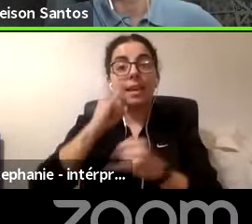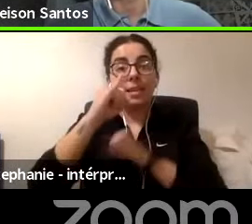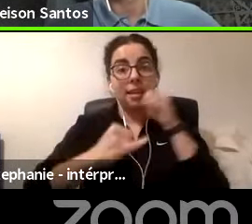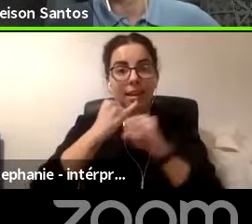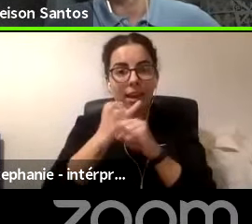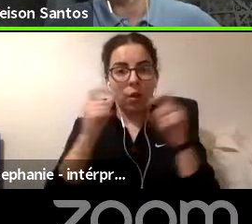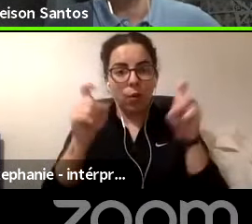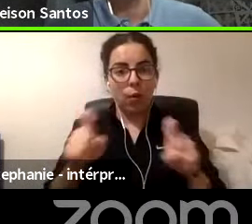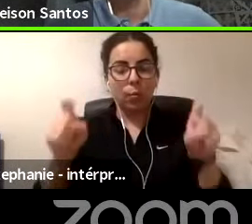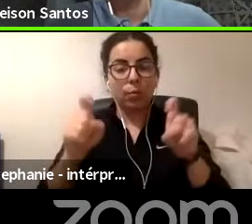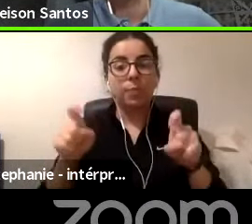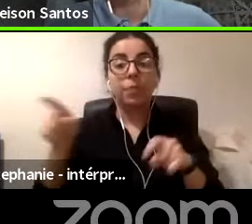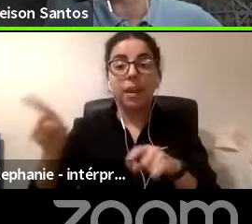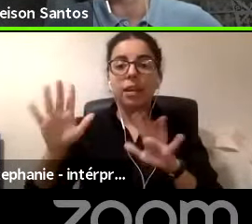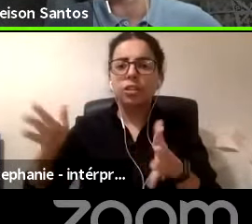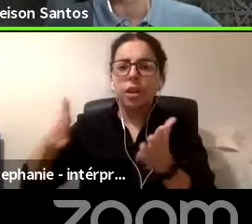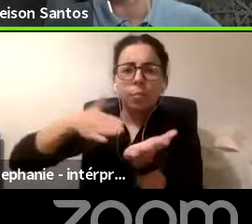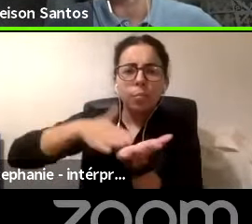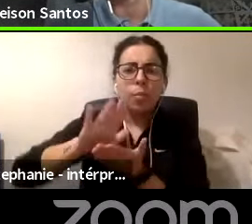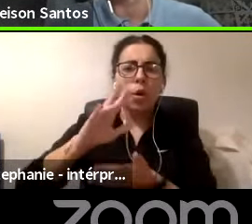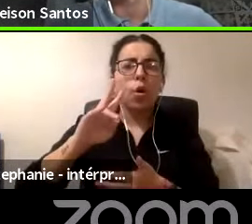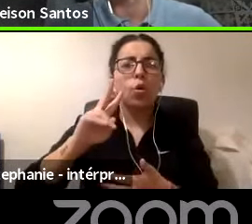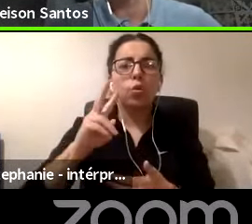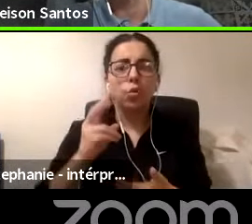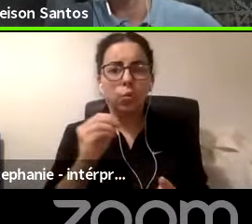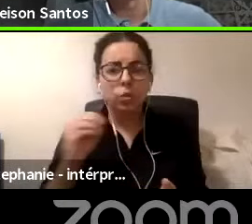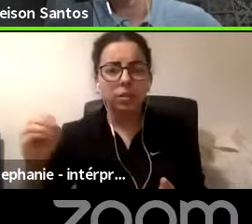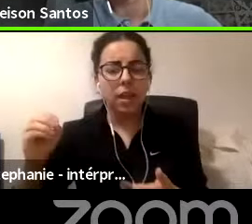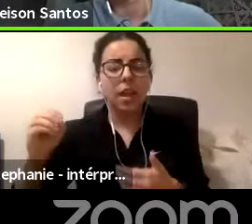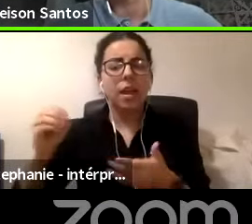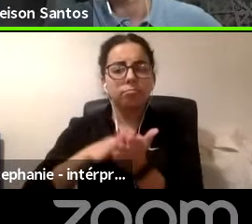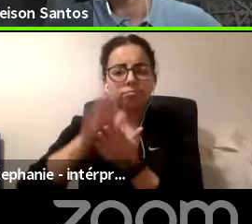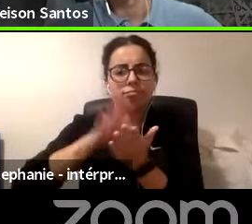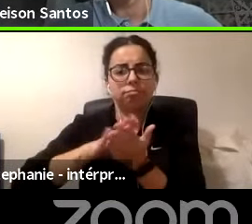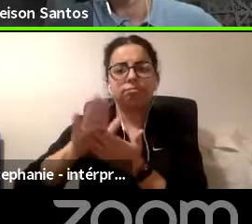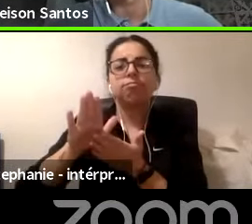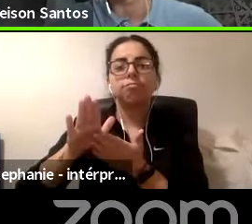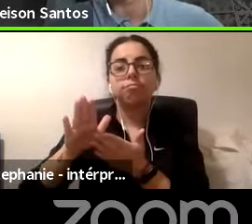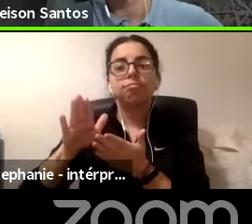over 250 research papers on these topics and